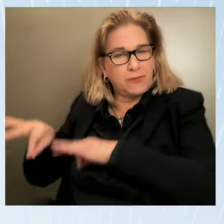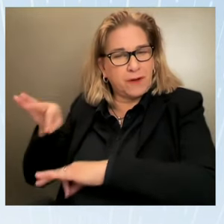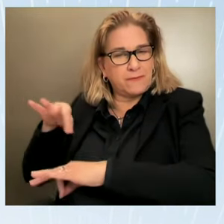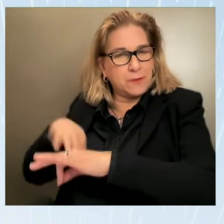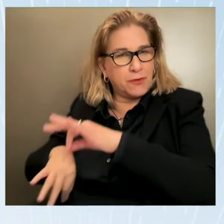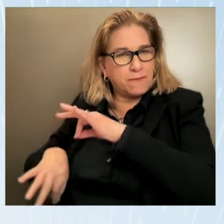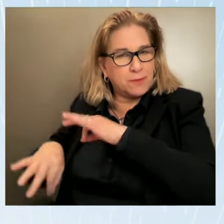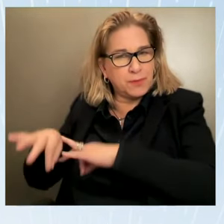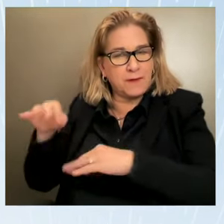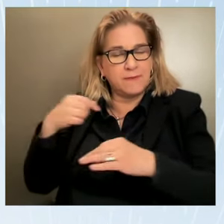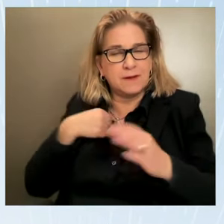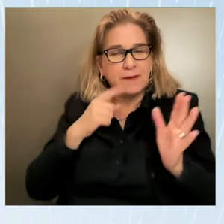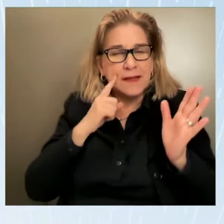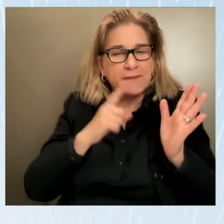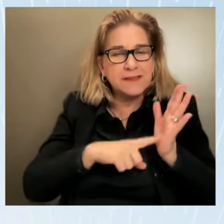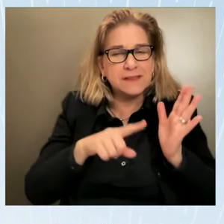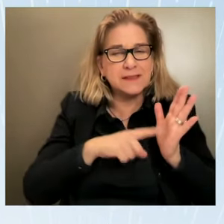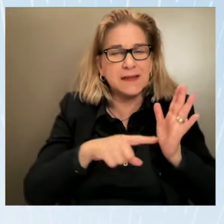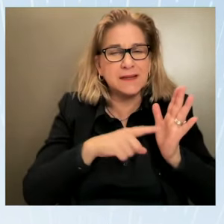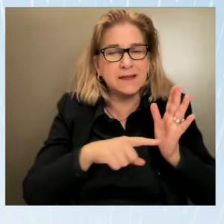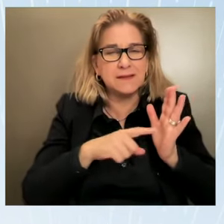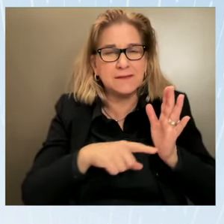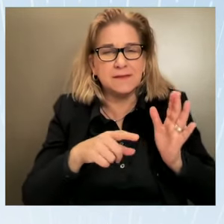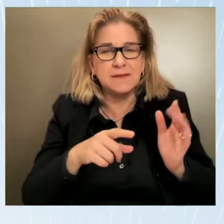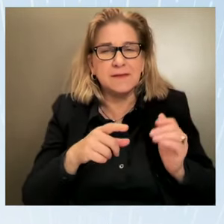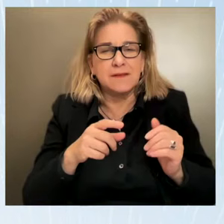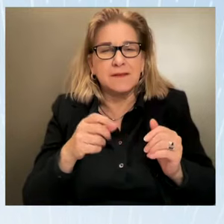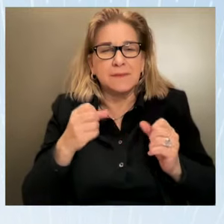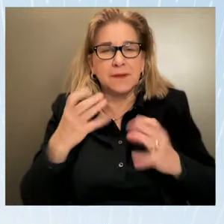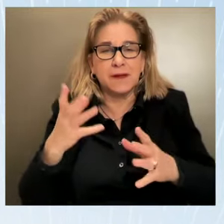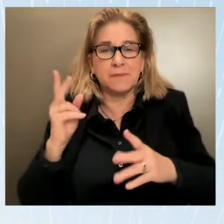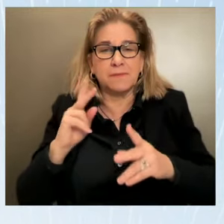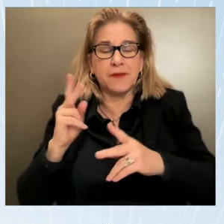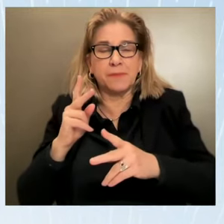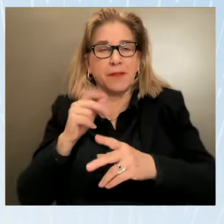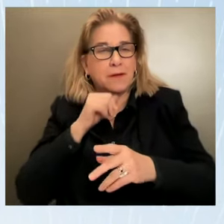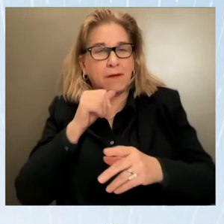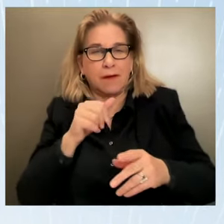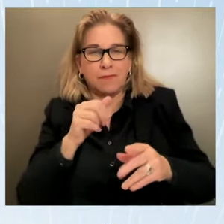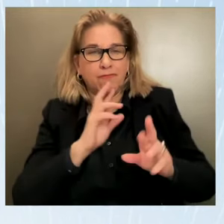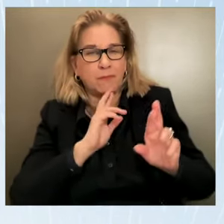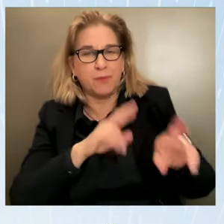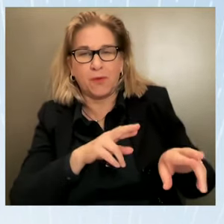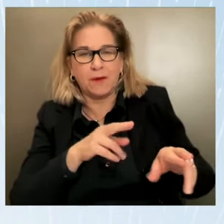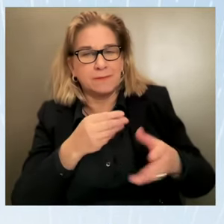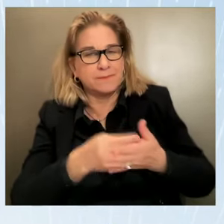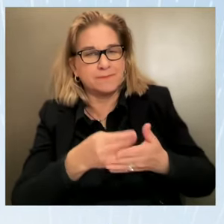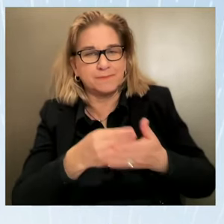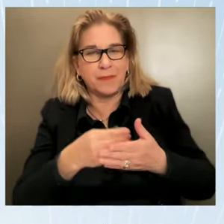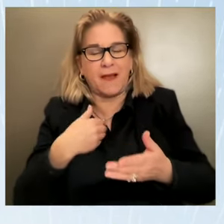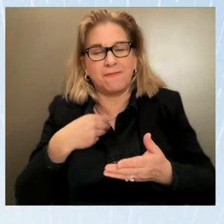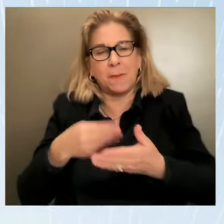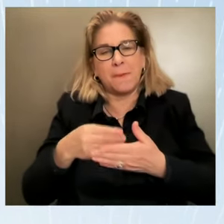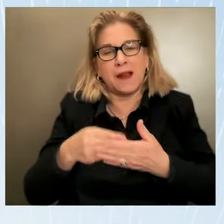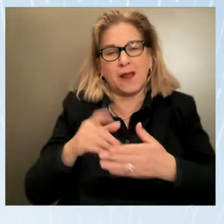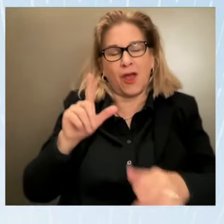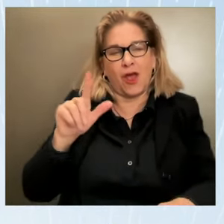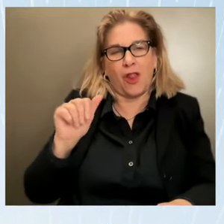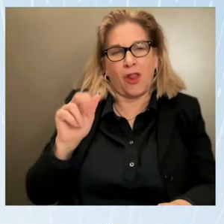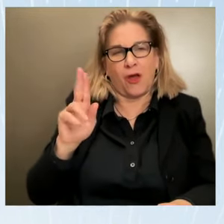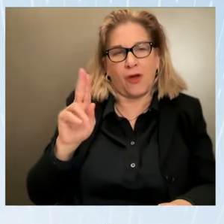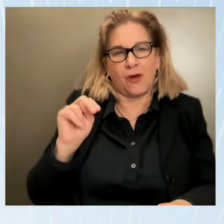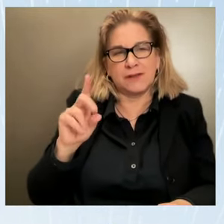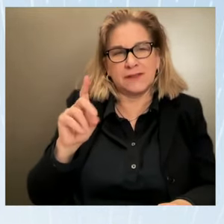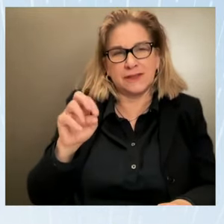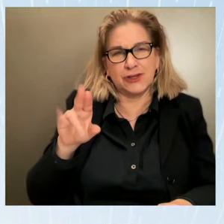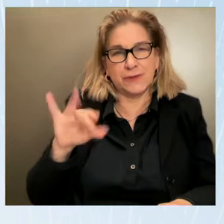illicit finance threats facing the United States. A few weeks ago, I had the opportunity to be in San Diego to have a frontline